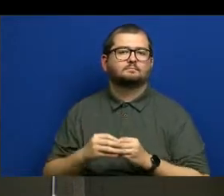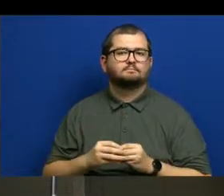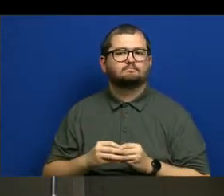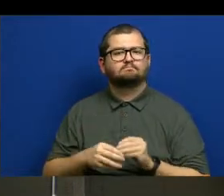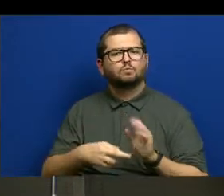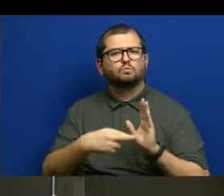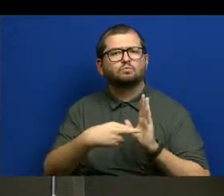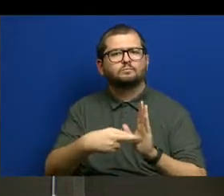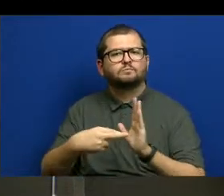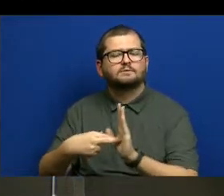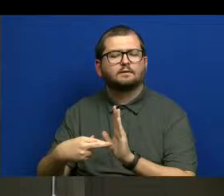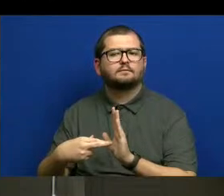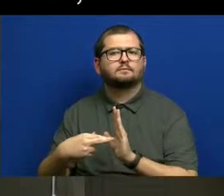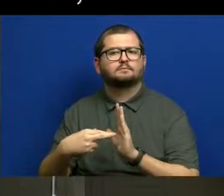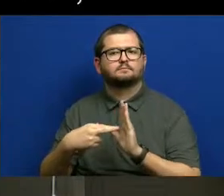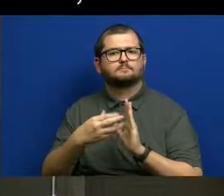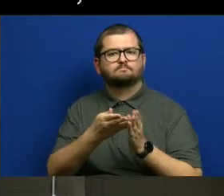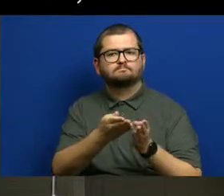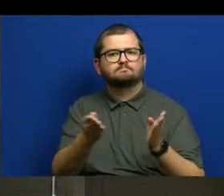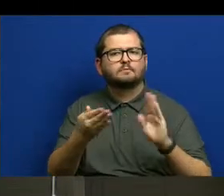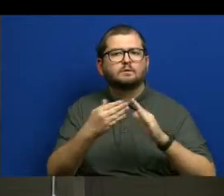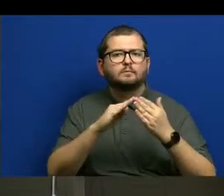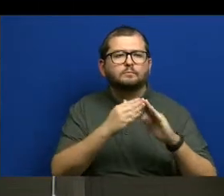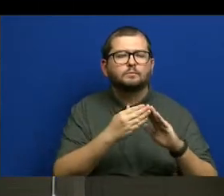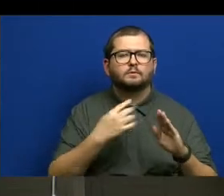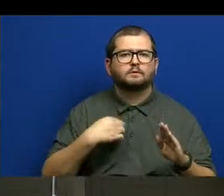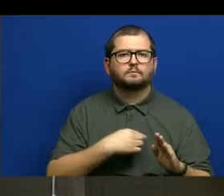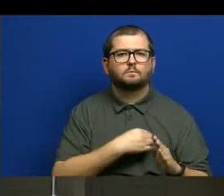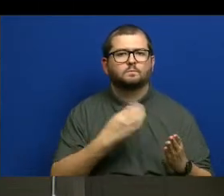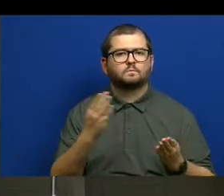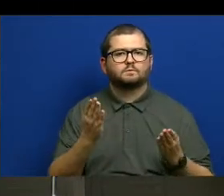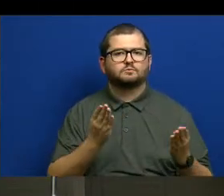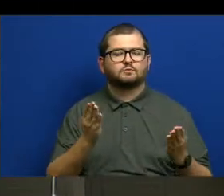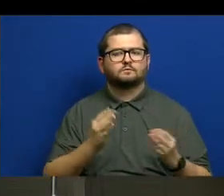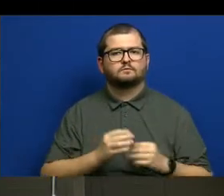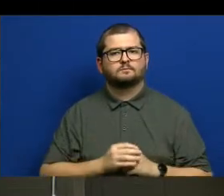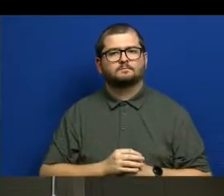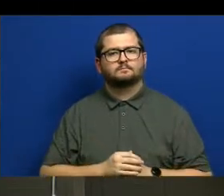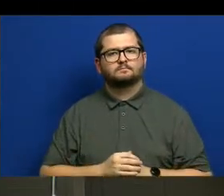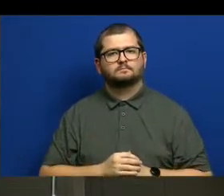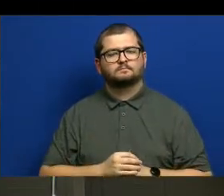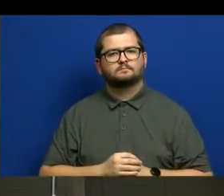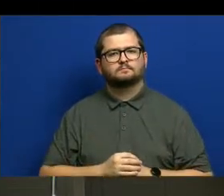to represent the communities that we serve.